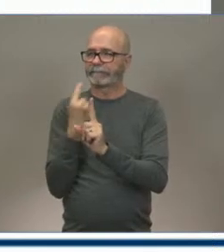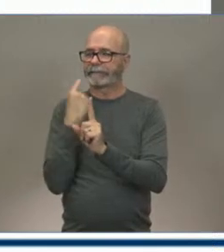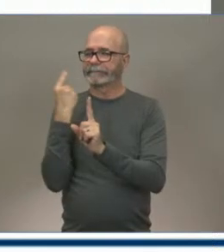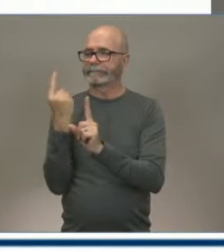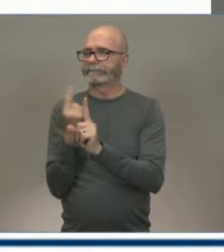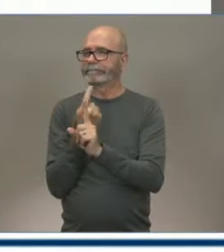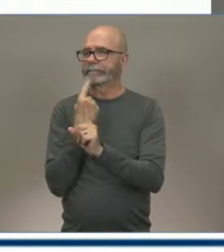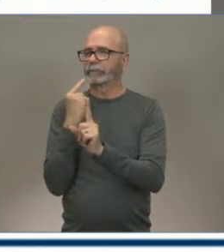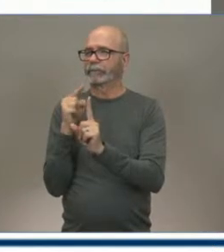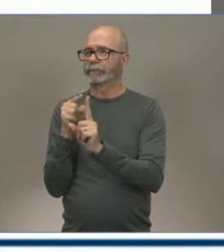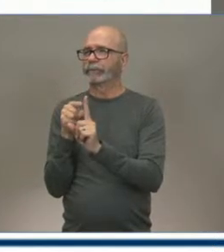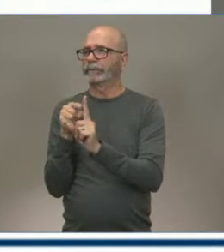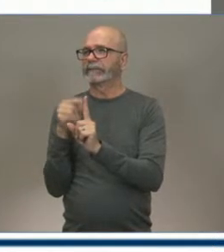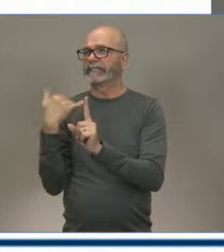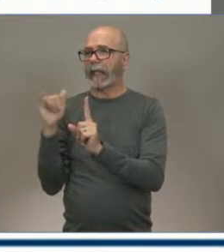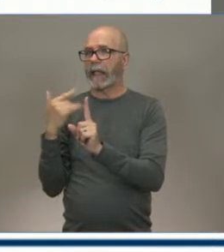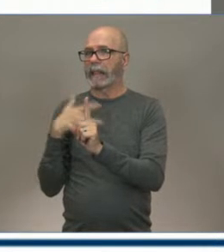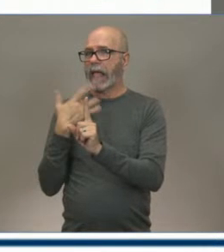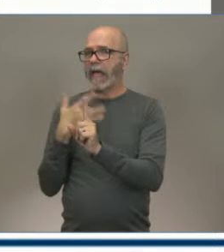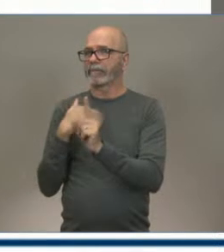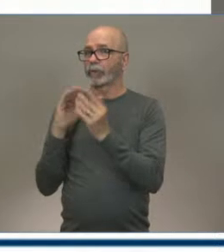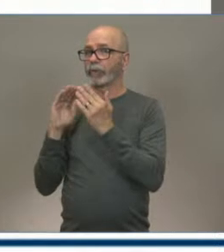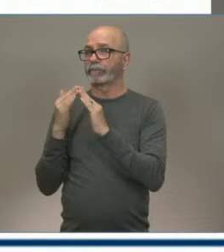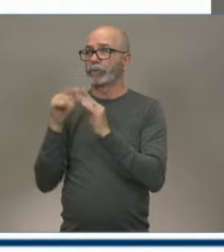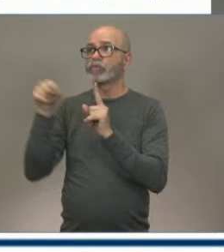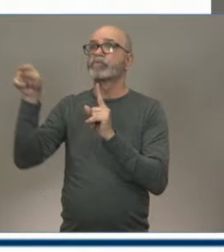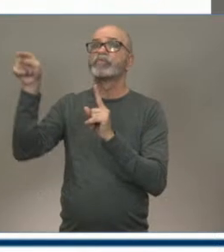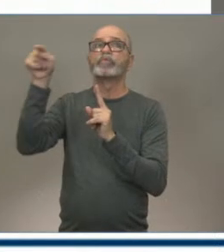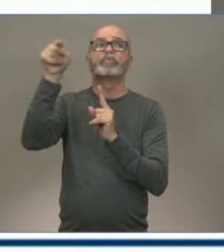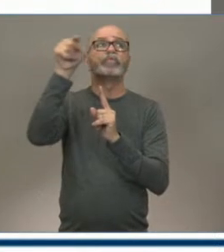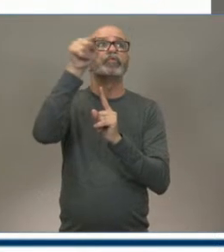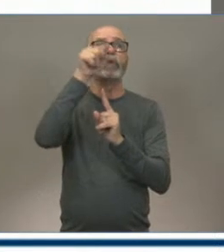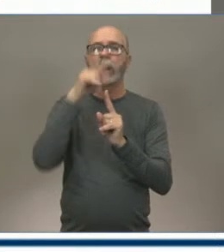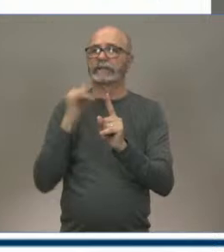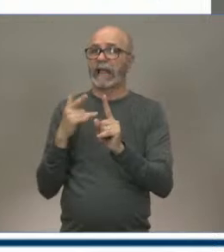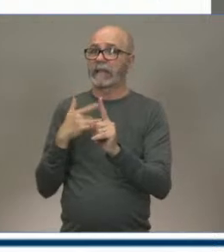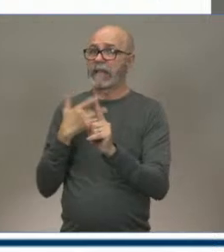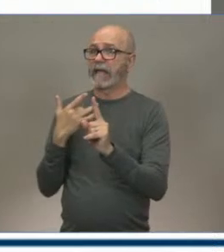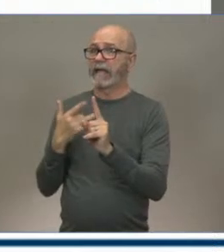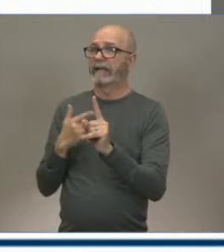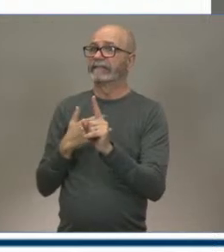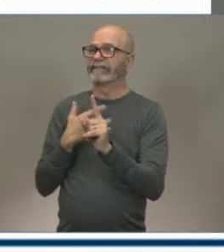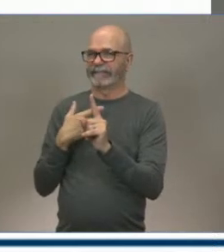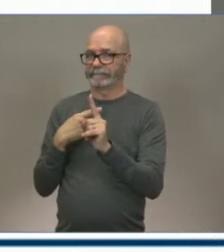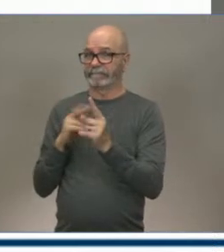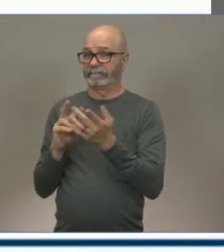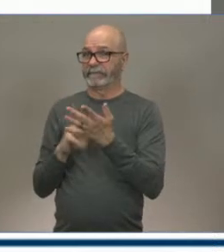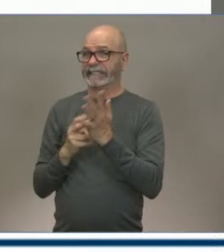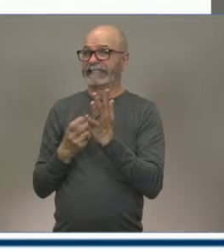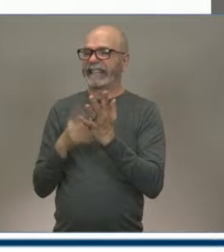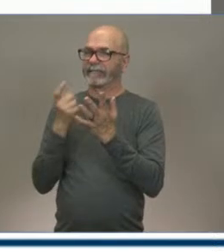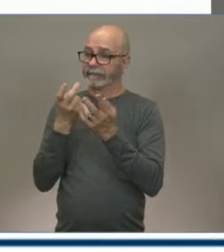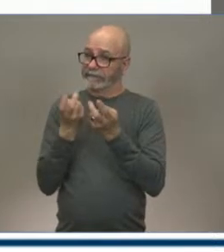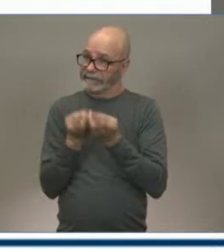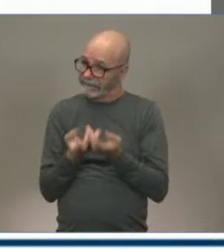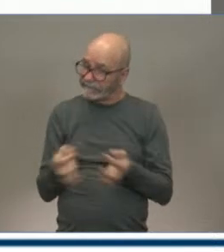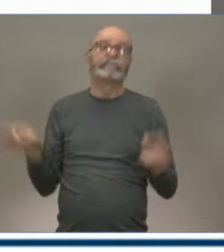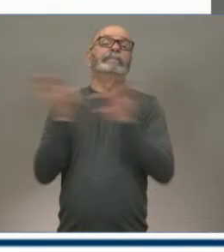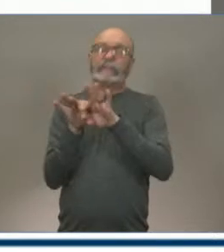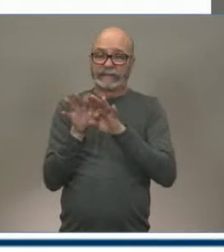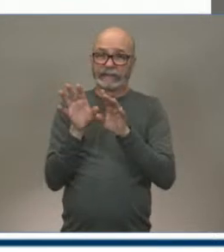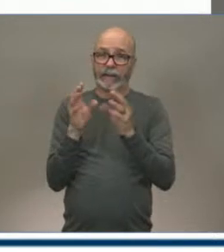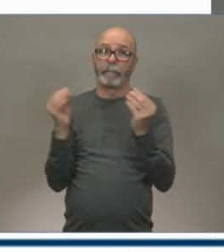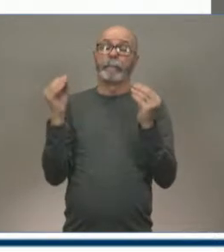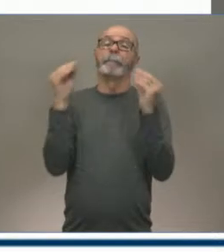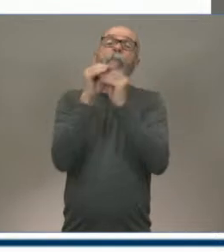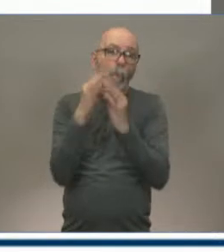community, and then what we would need to do is then bring in, enhance our testing of people within that community to validate that. So that's our thinking